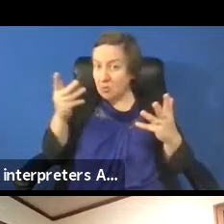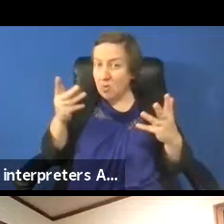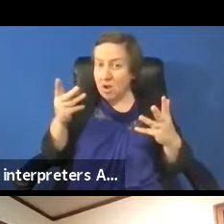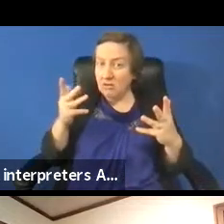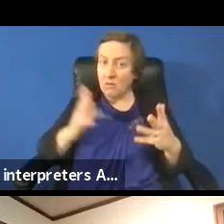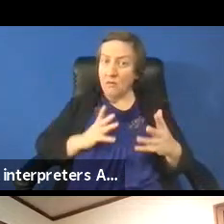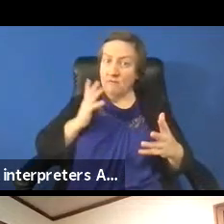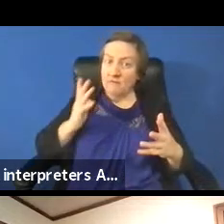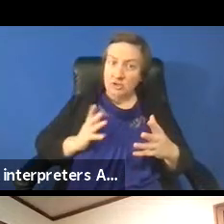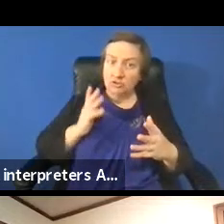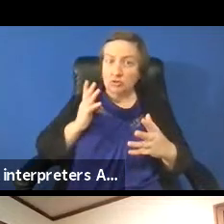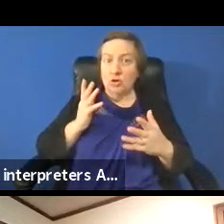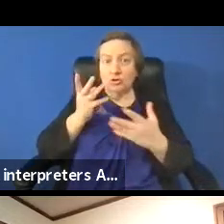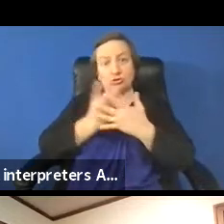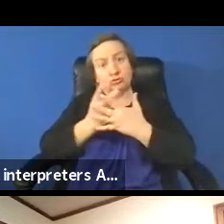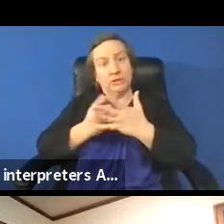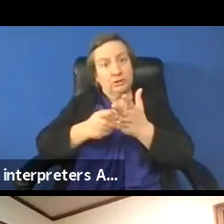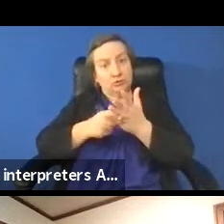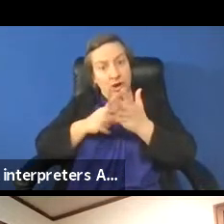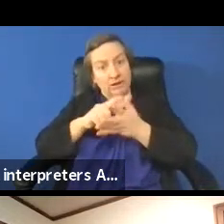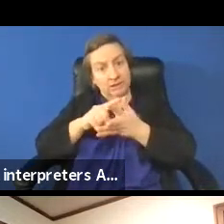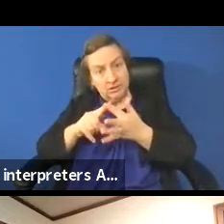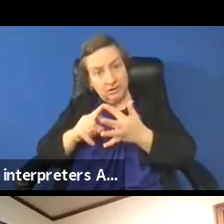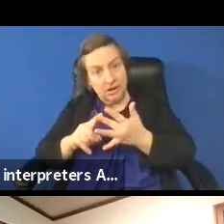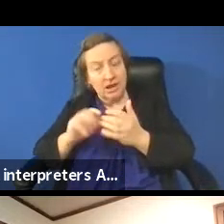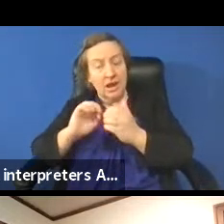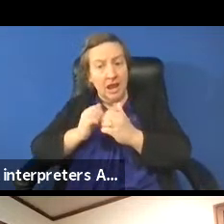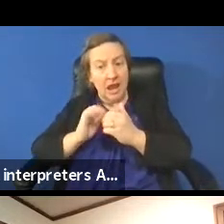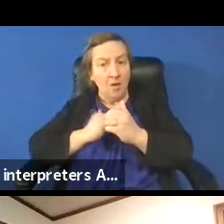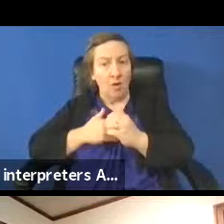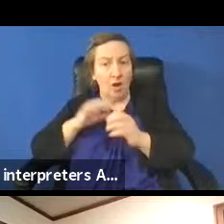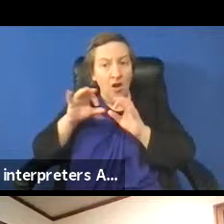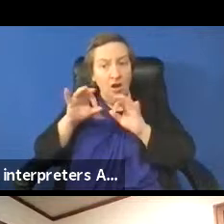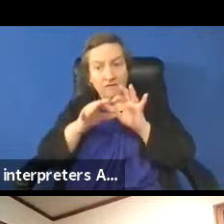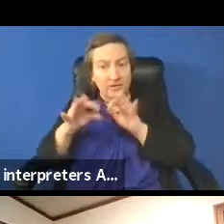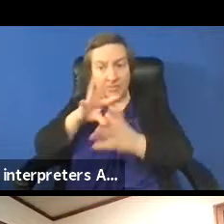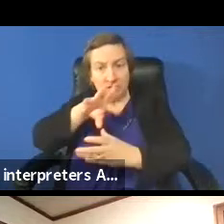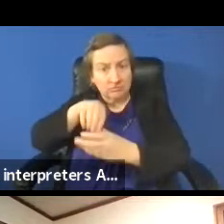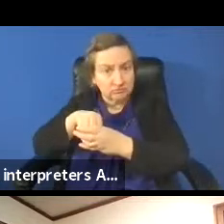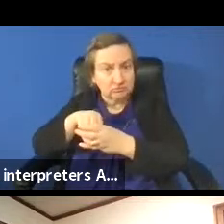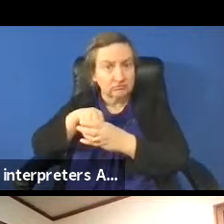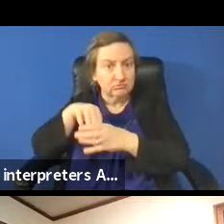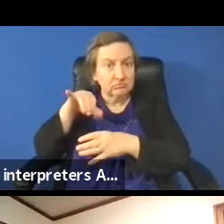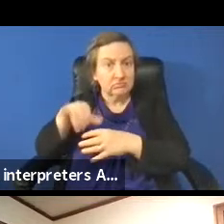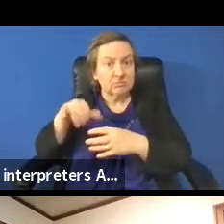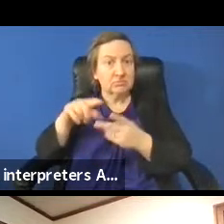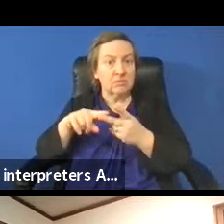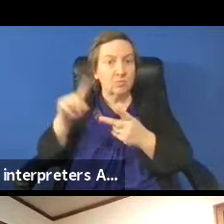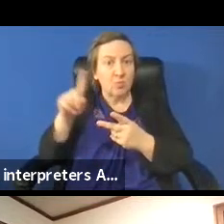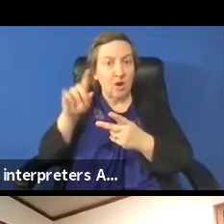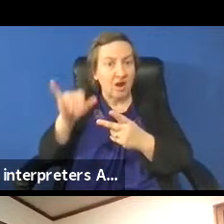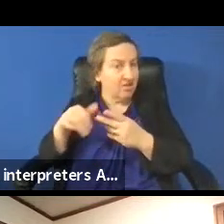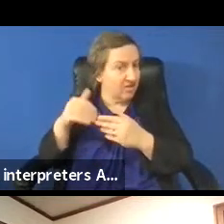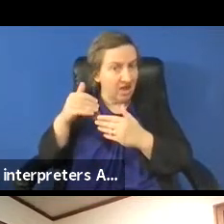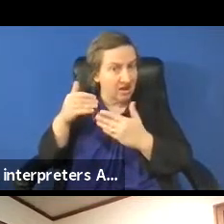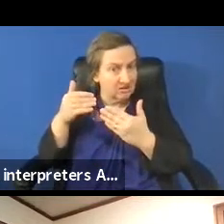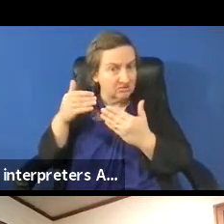the official screening criteria and how our input was incorporated and kind of where that all